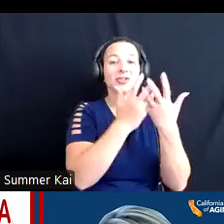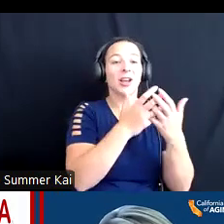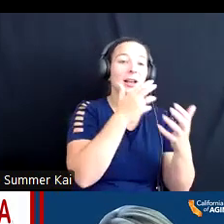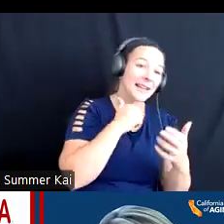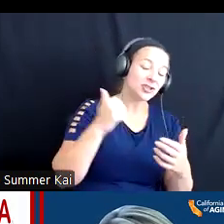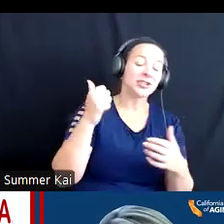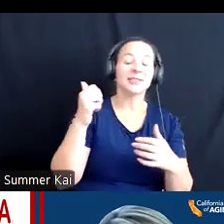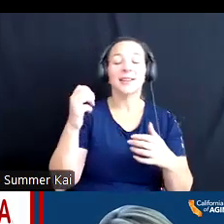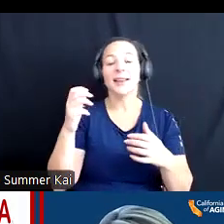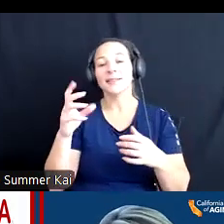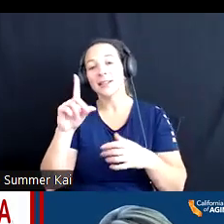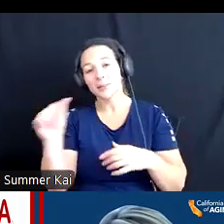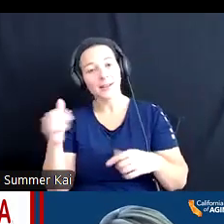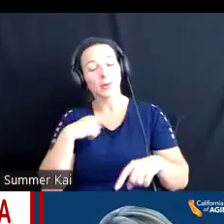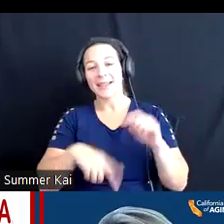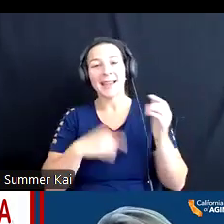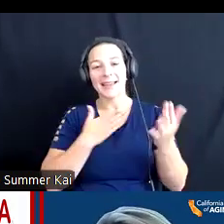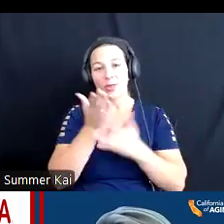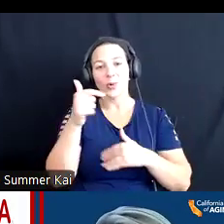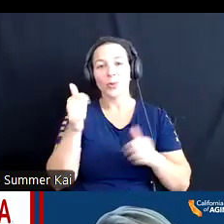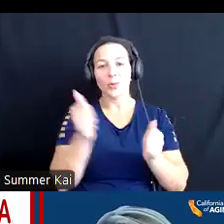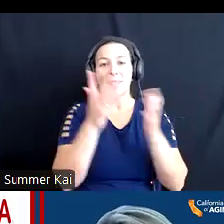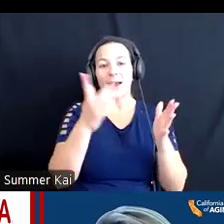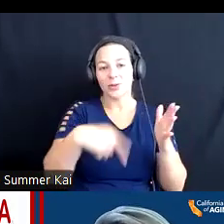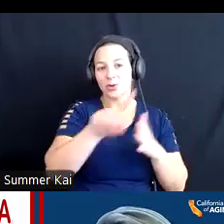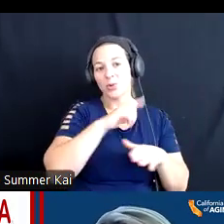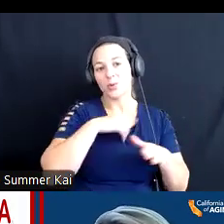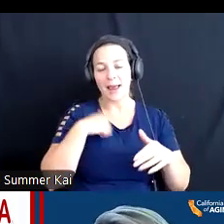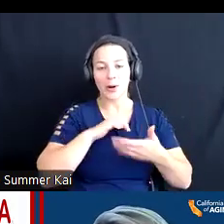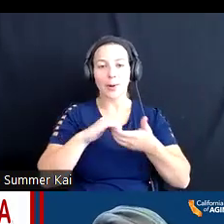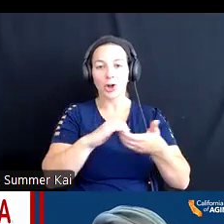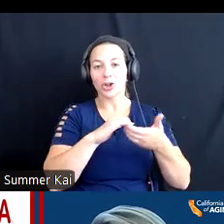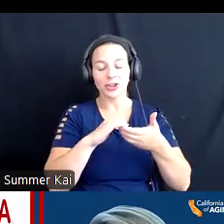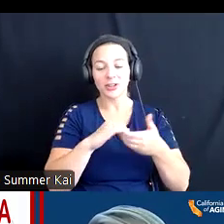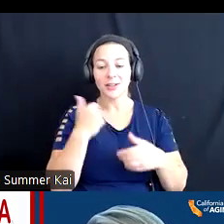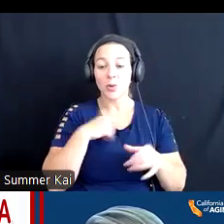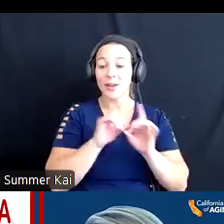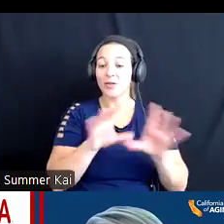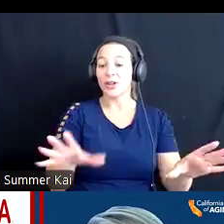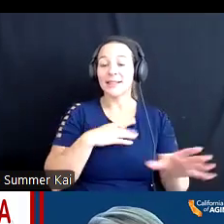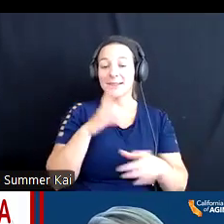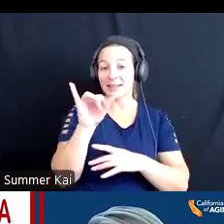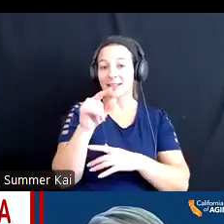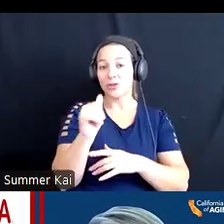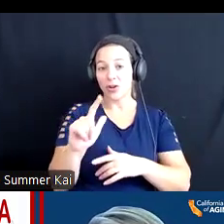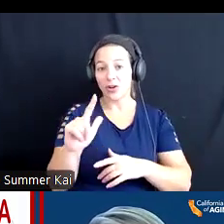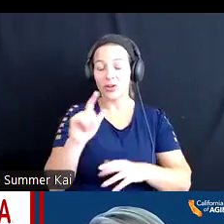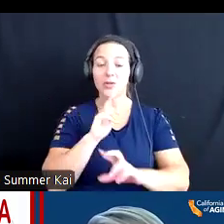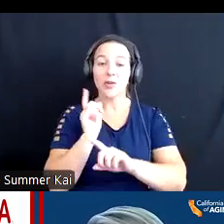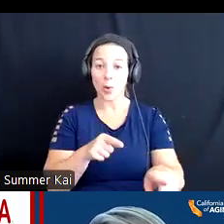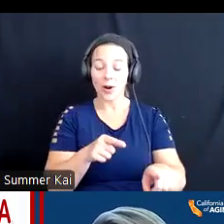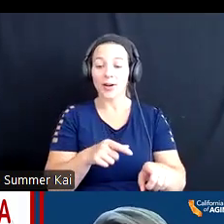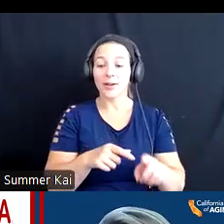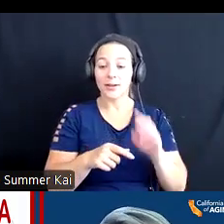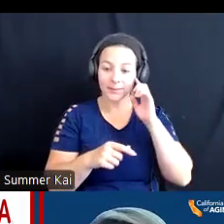all of this without those partnerships. So next steps, we've released the digital report. We will be putting it on we're